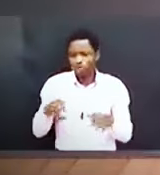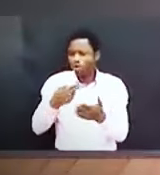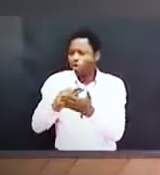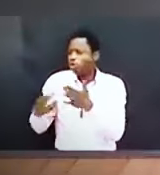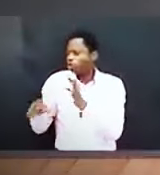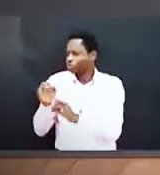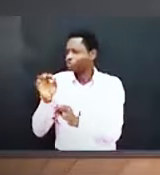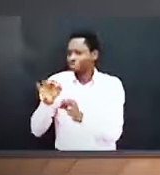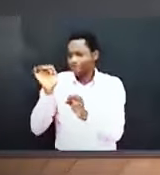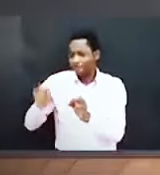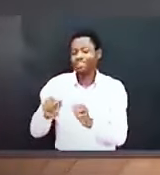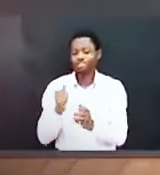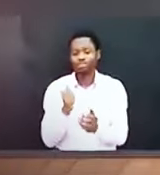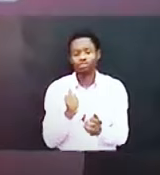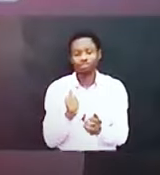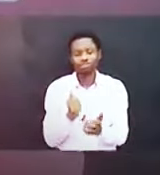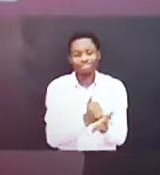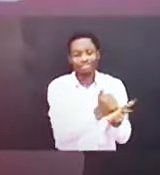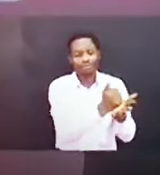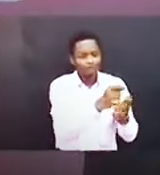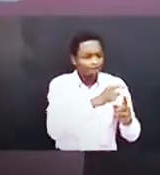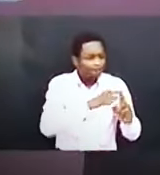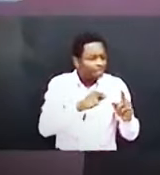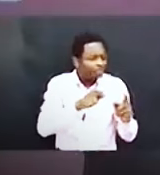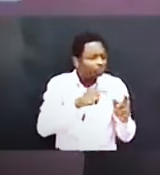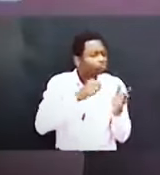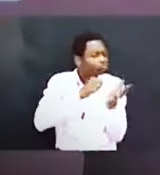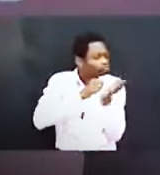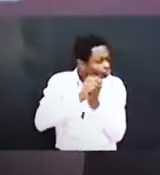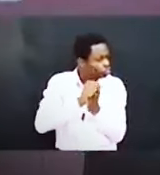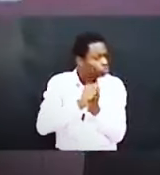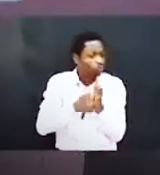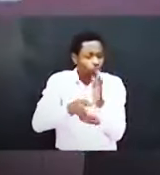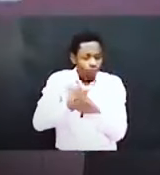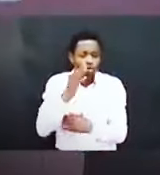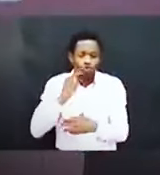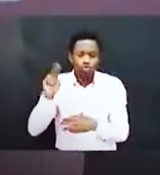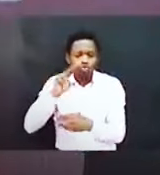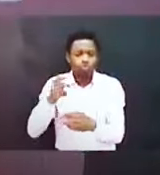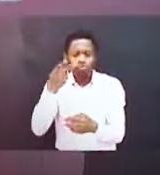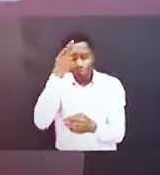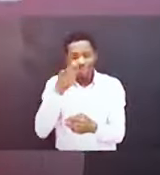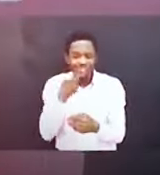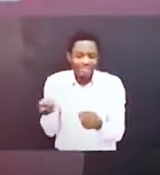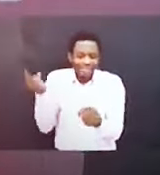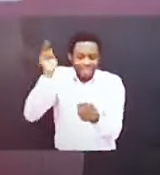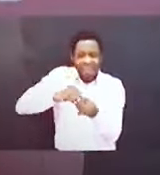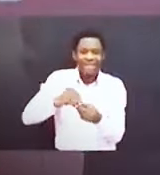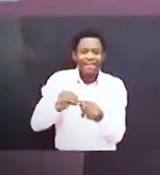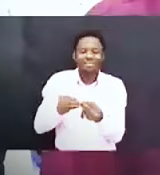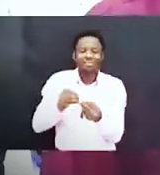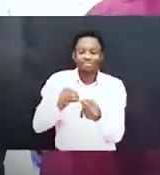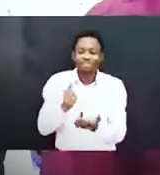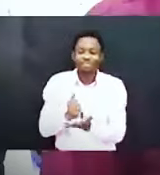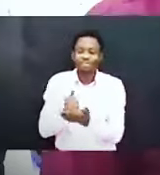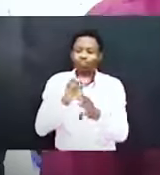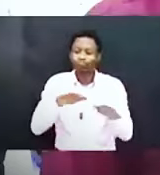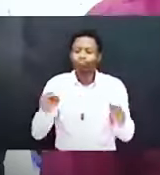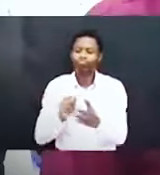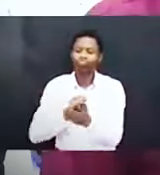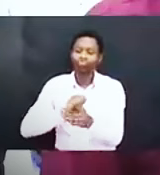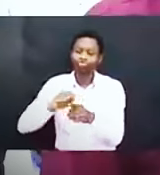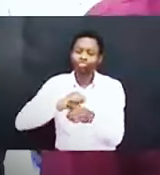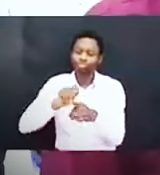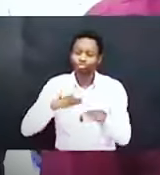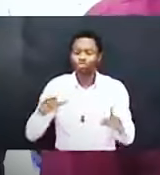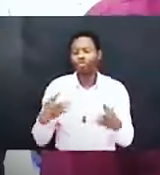equally believe that God often uses the influence of parents to make a great impact on their children.